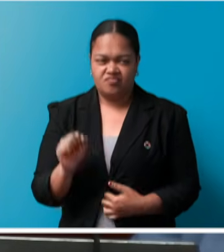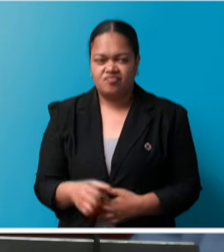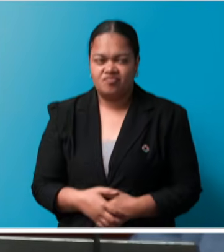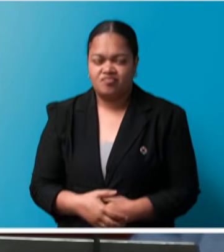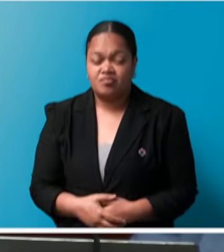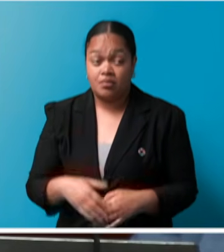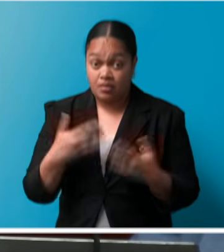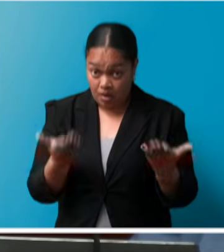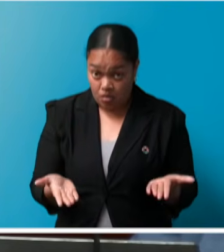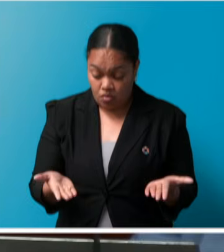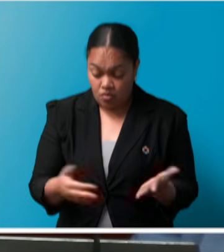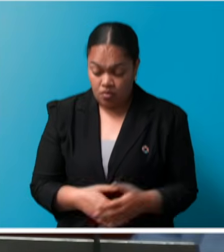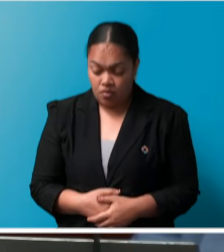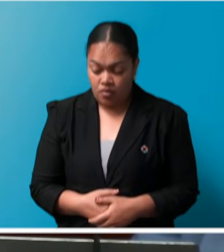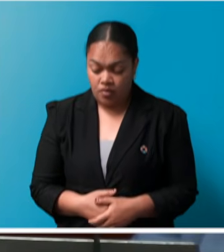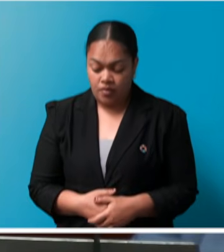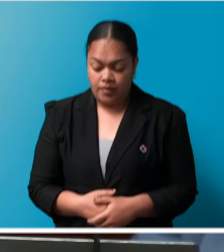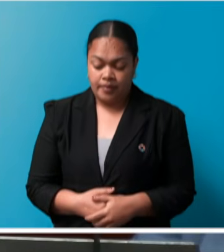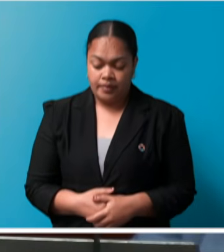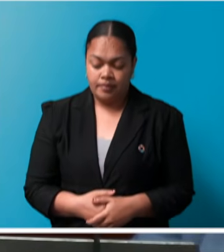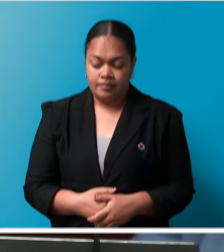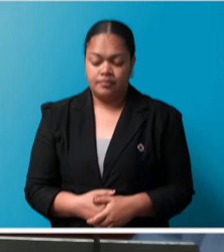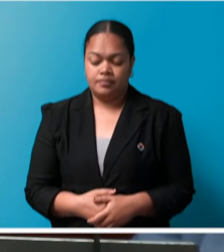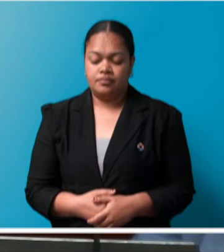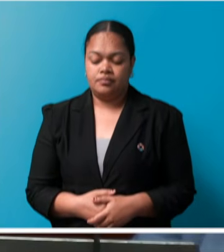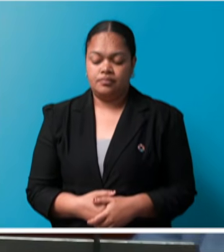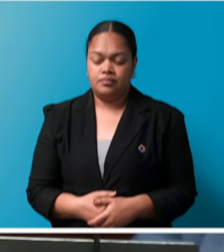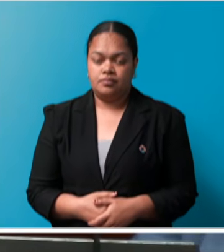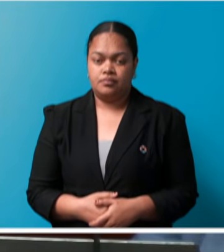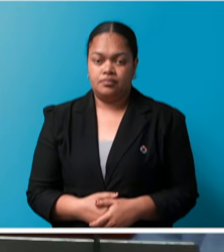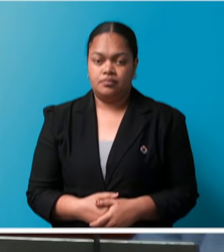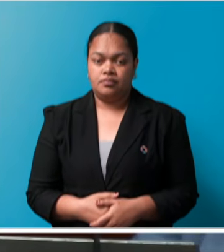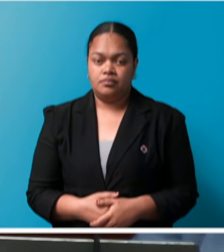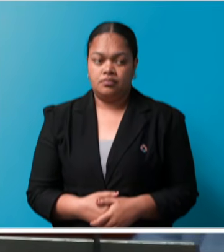Now, come on, which party you belong to, man?